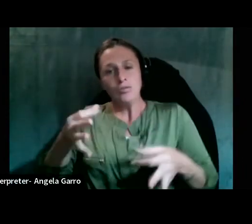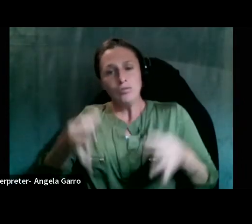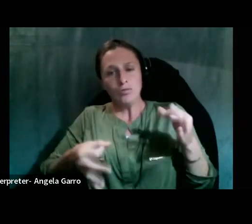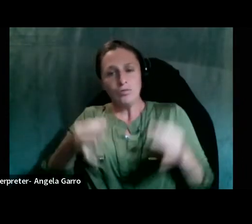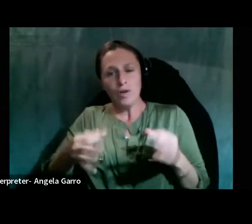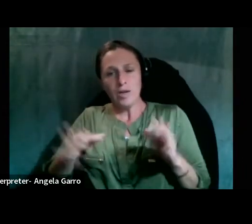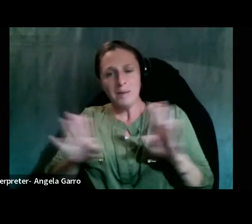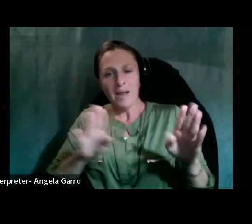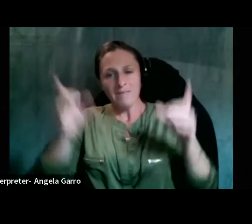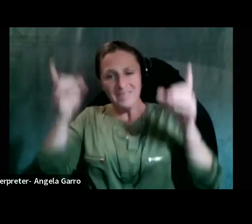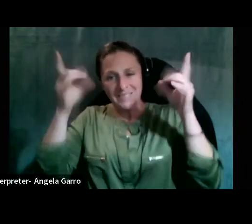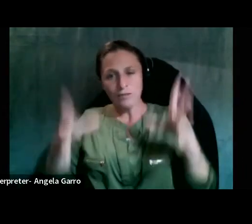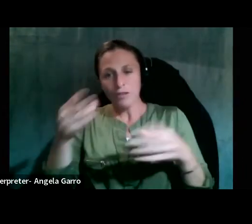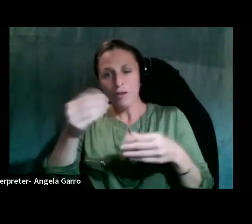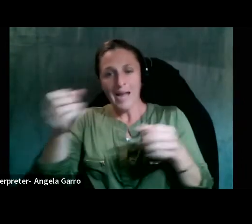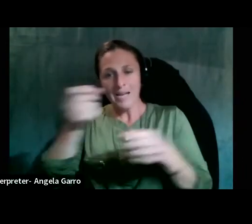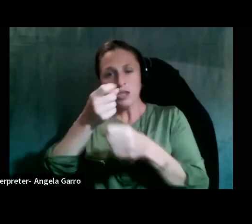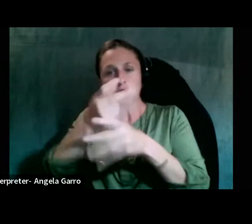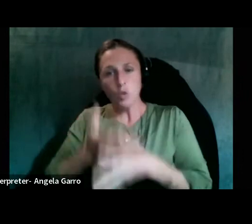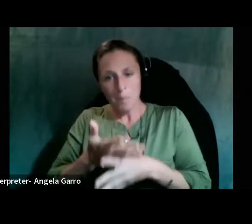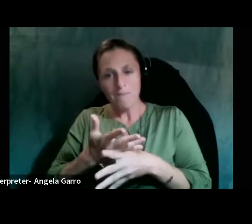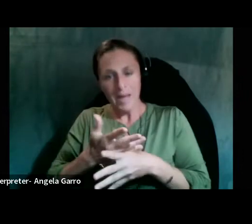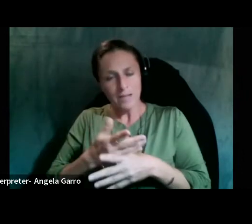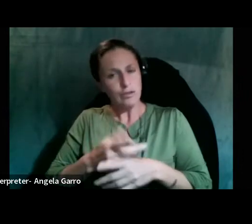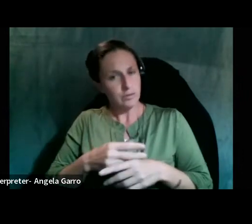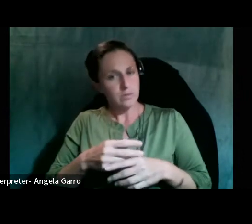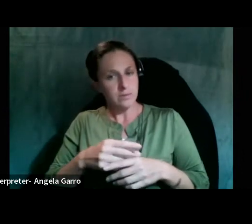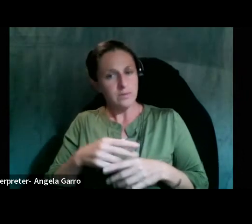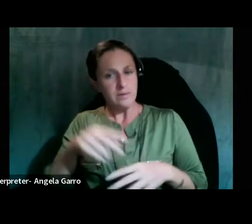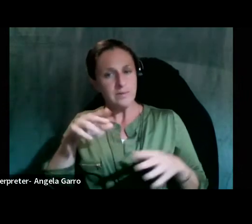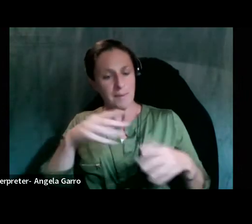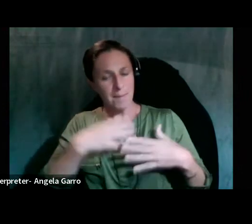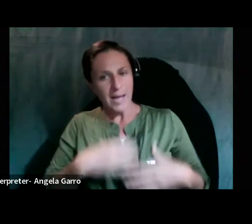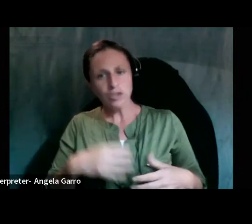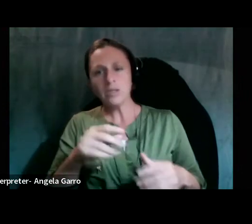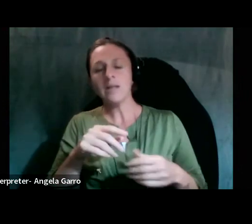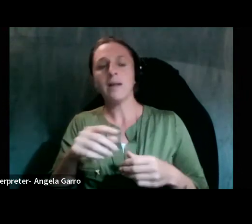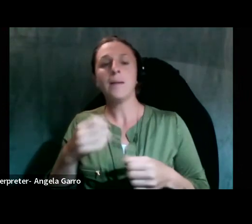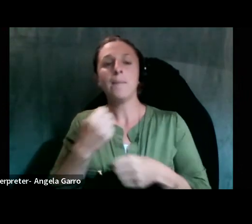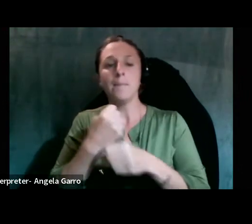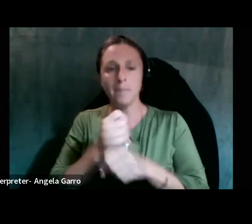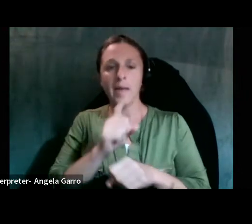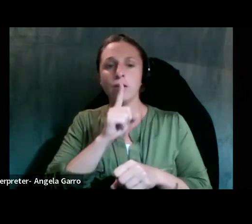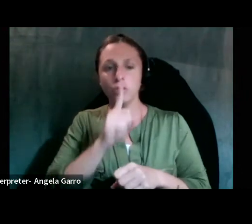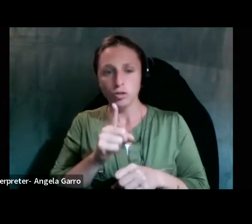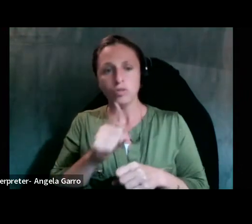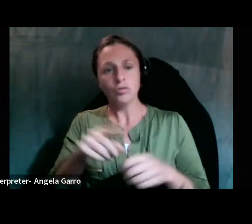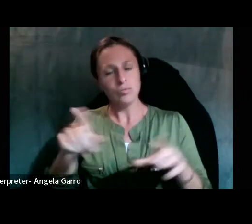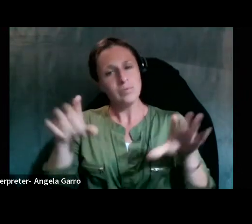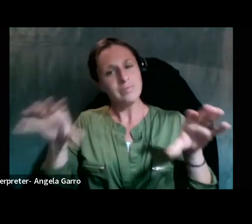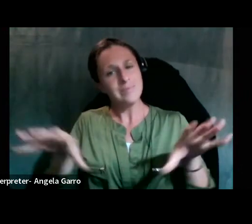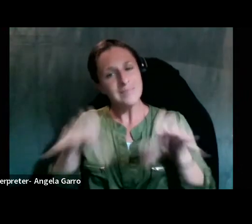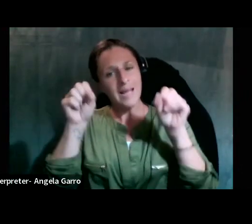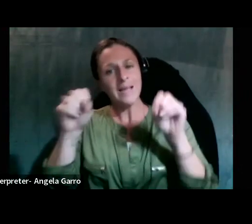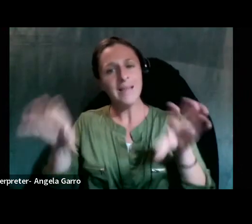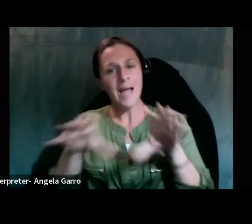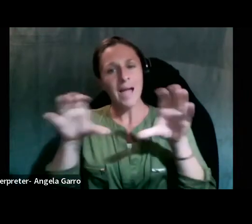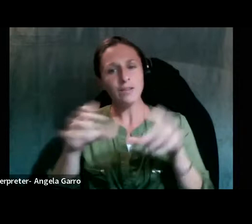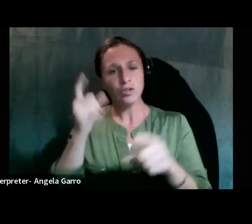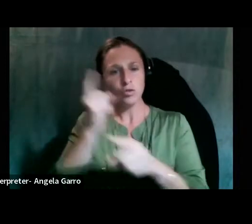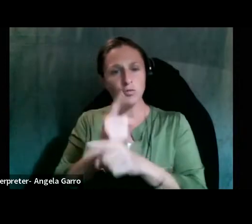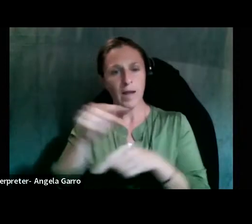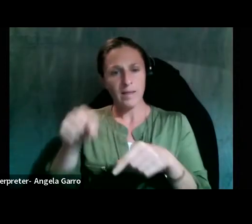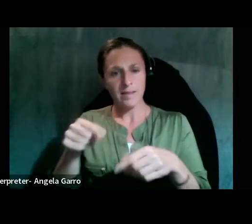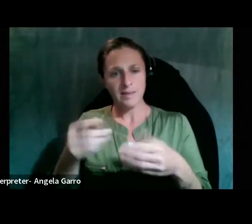director and the supervisors dispassionately, and take the actions you feel are necessary to right the ship. Thank you. I'm going to